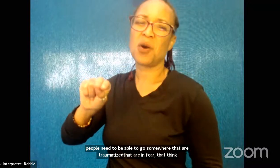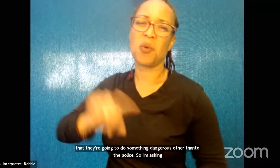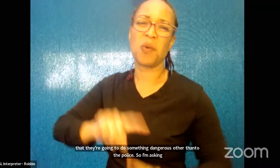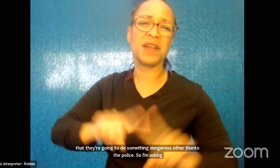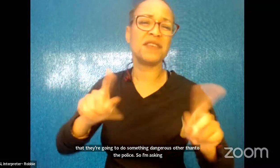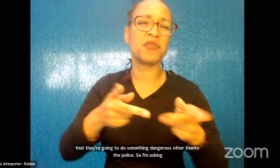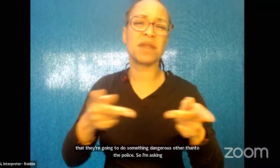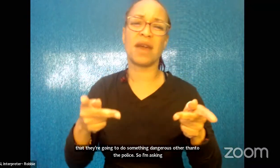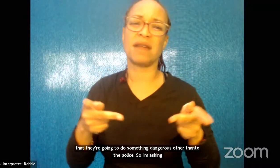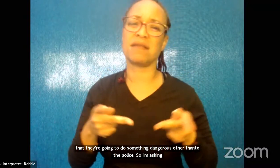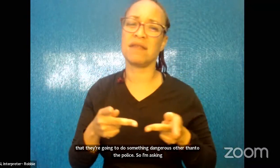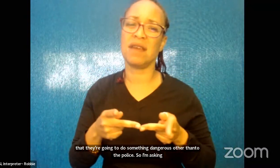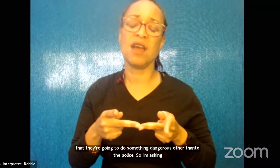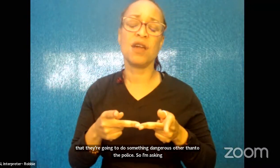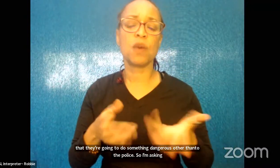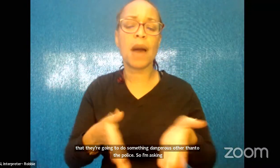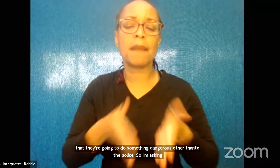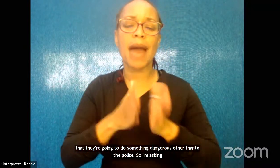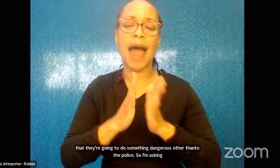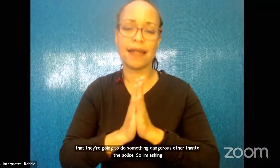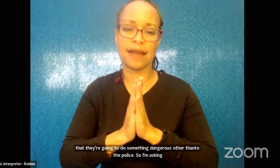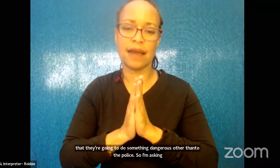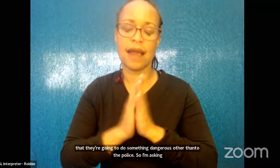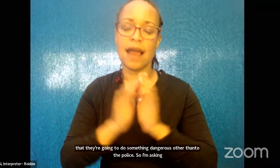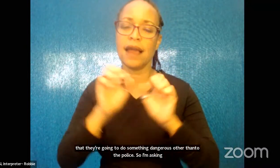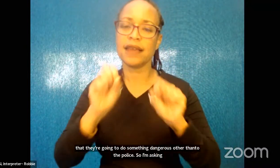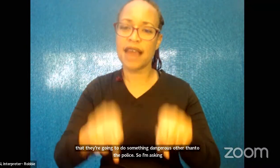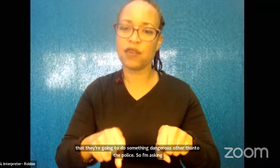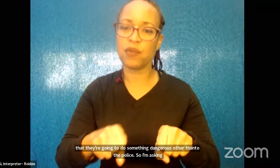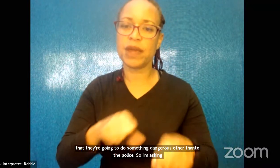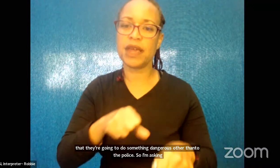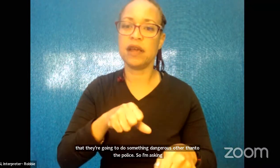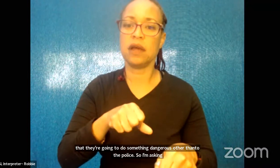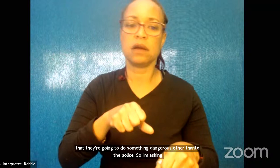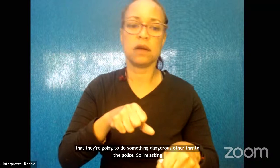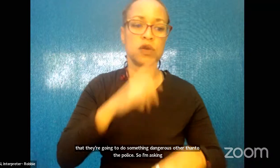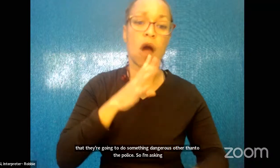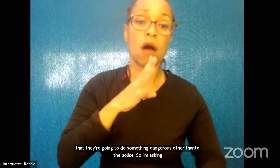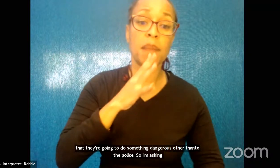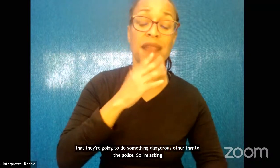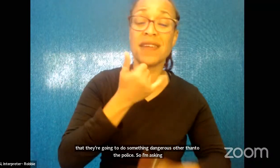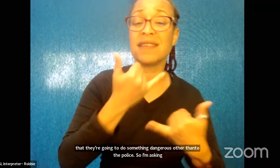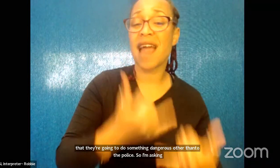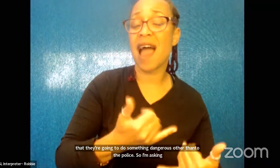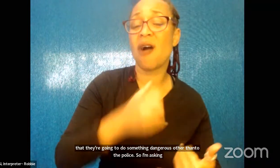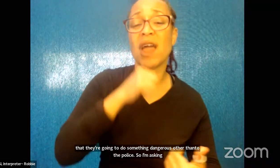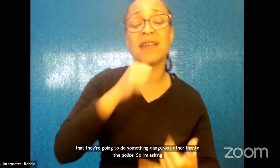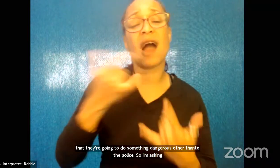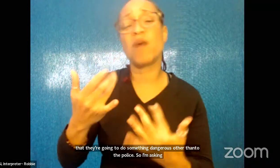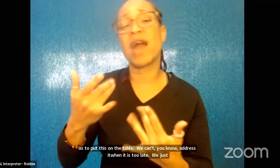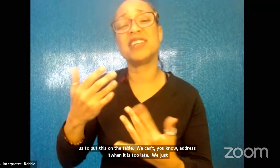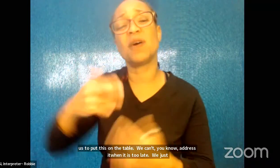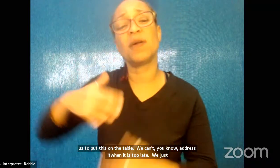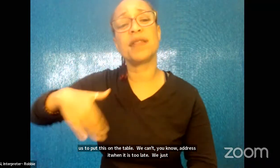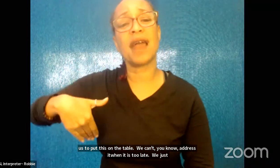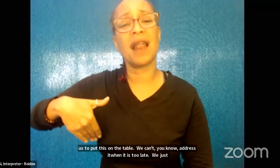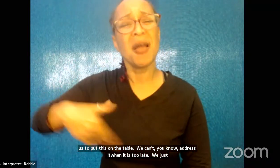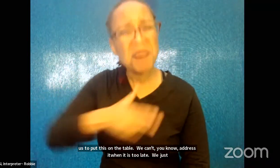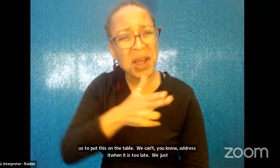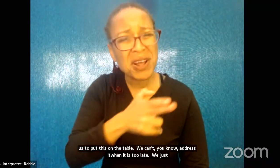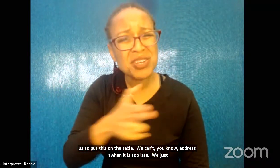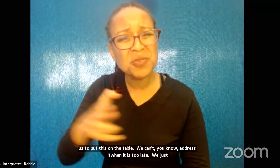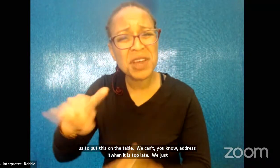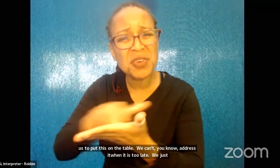table. We can't, address it when it's too late. We just had this shooting in New York. It was a Black man. And